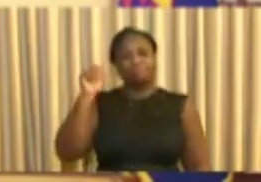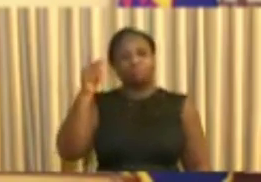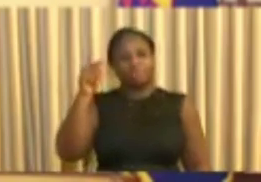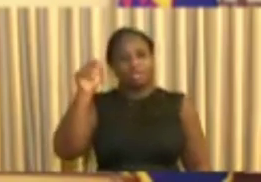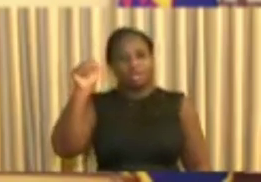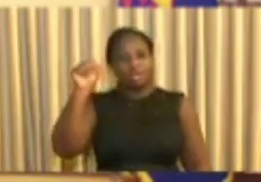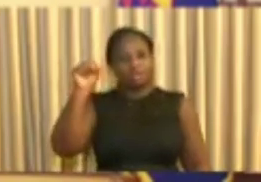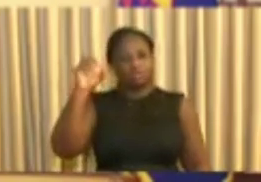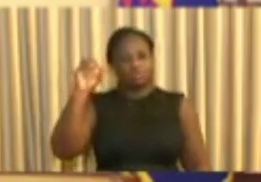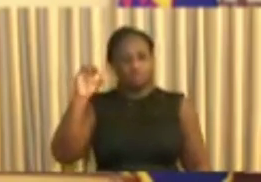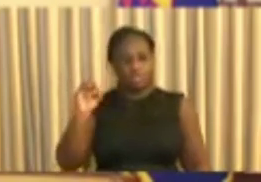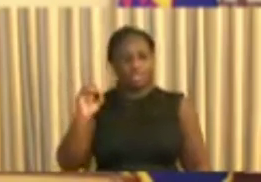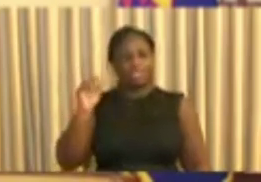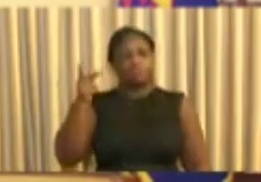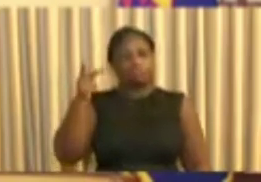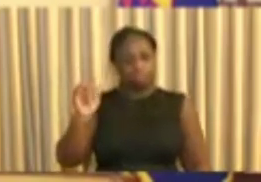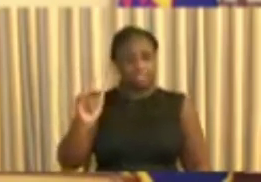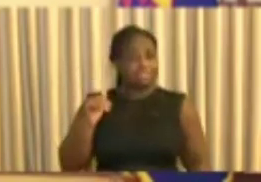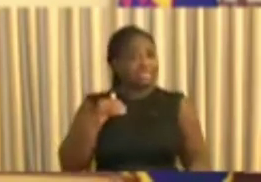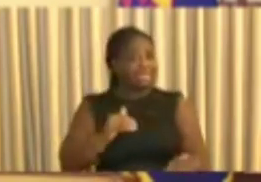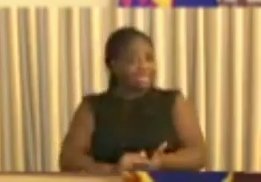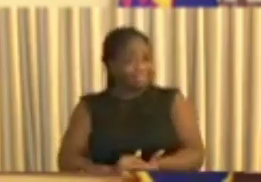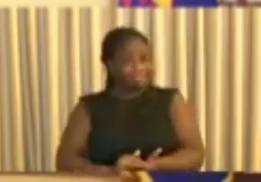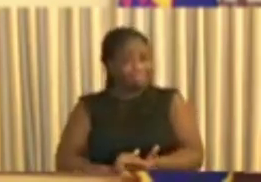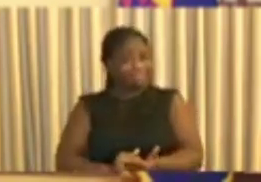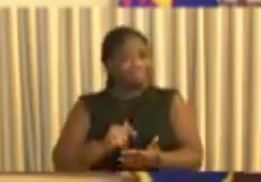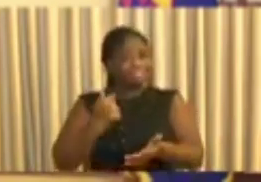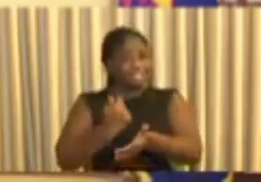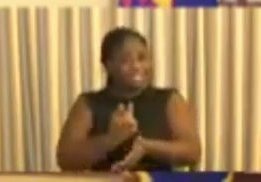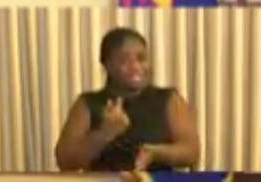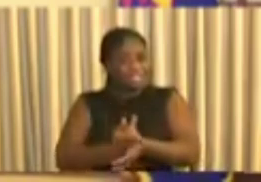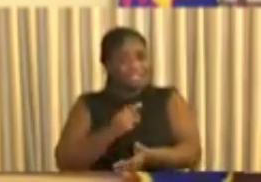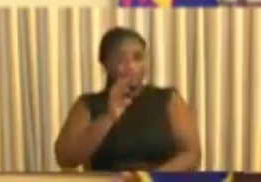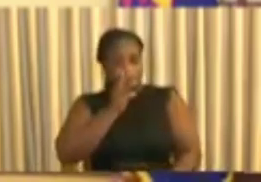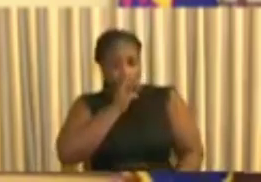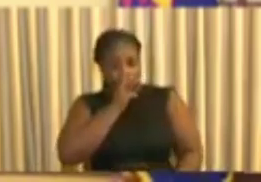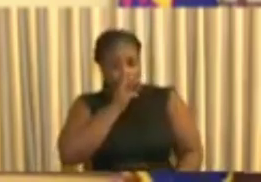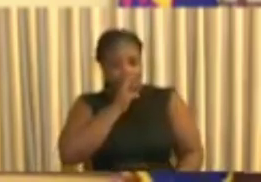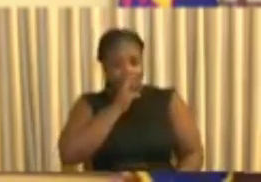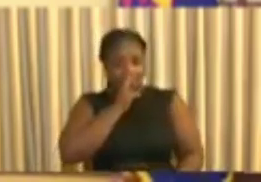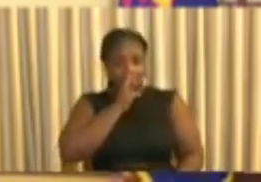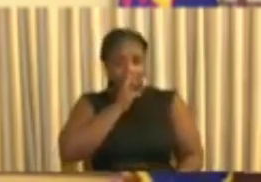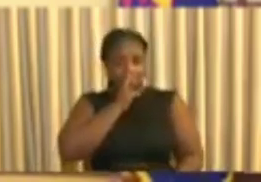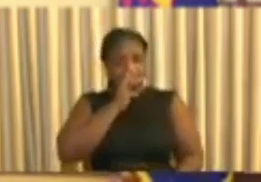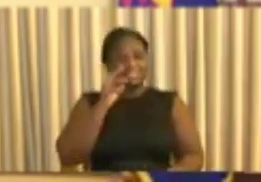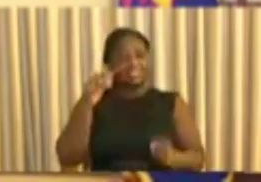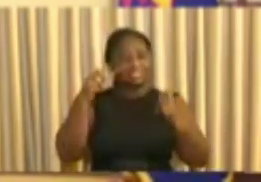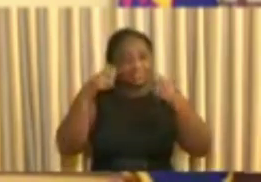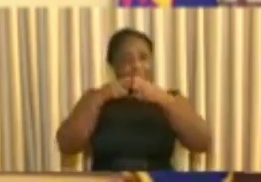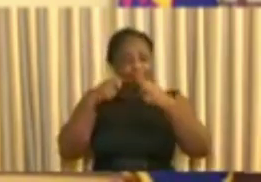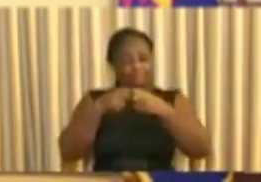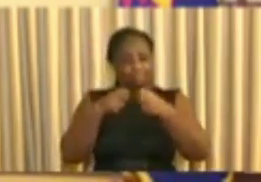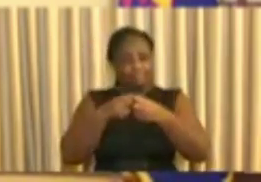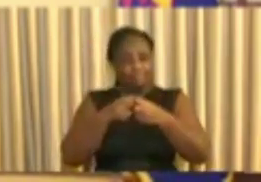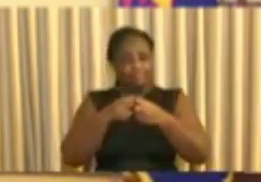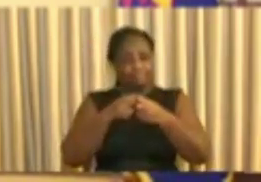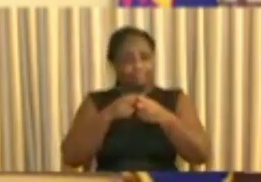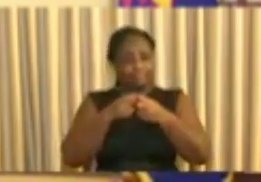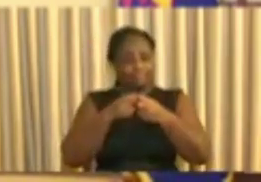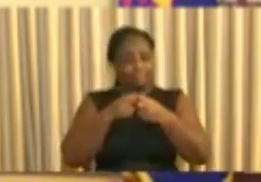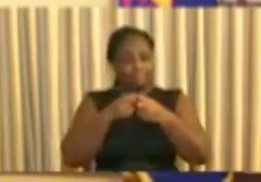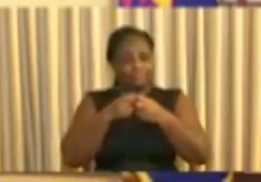Kasuwa. Again, the Ghana Water Company Limited and the Electricity Company of